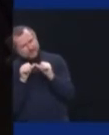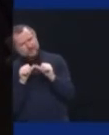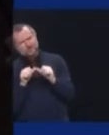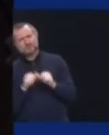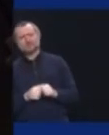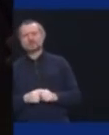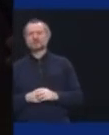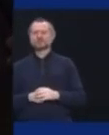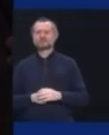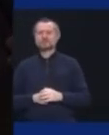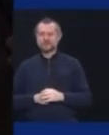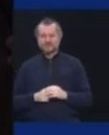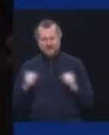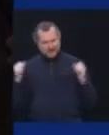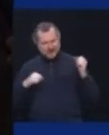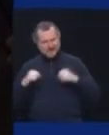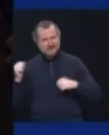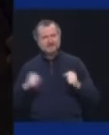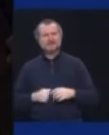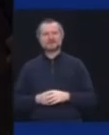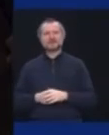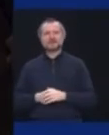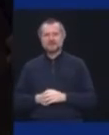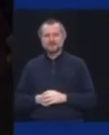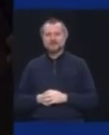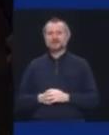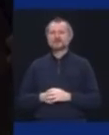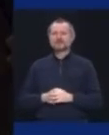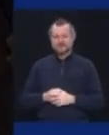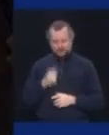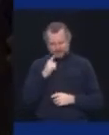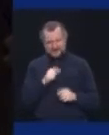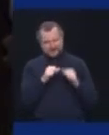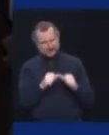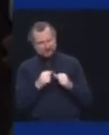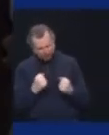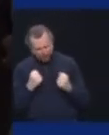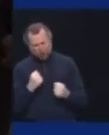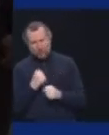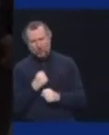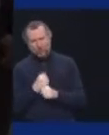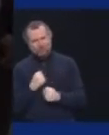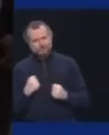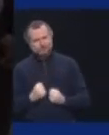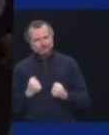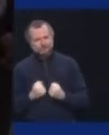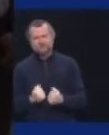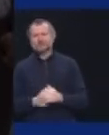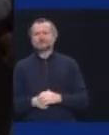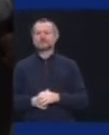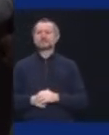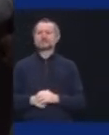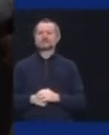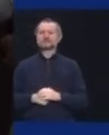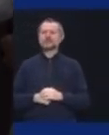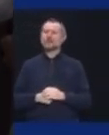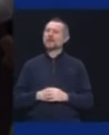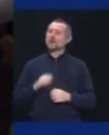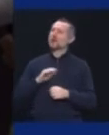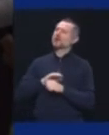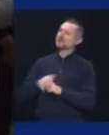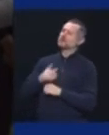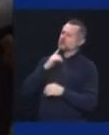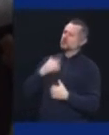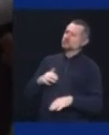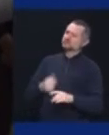That's right. That's right. We need you to keep going with this vaccine. You know, COVID has devastated this state. Long